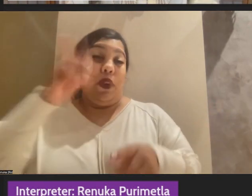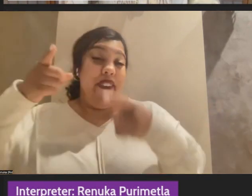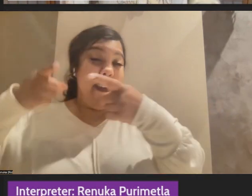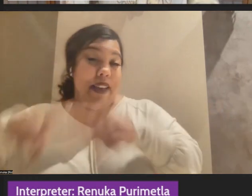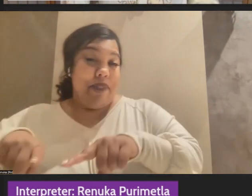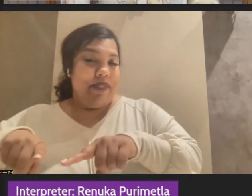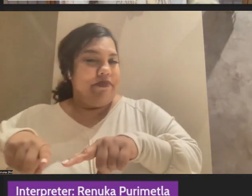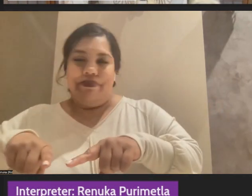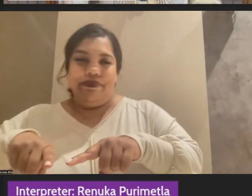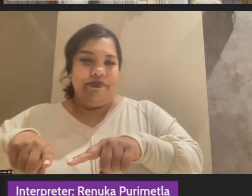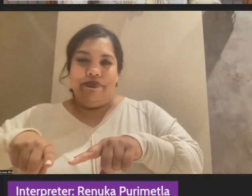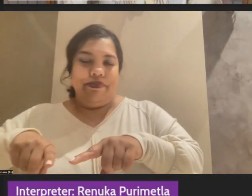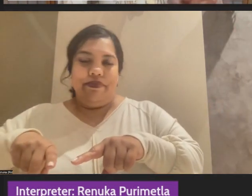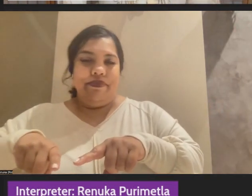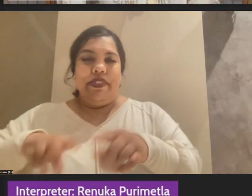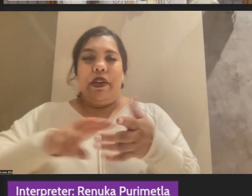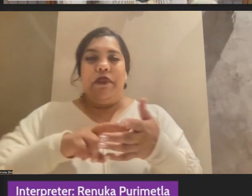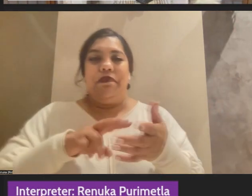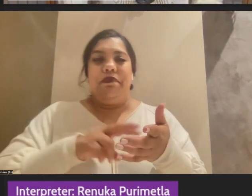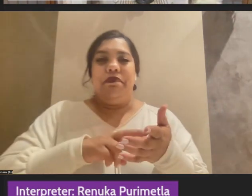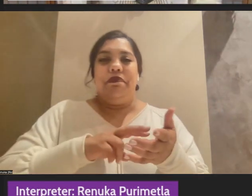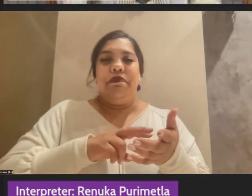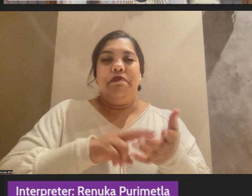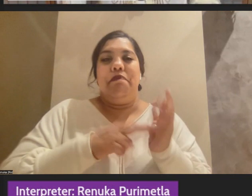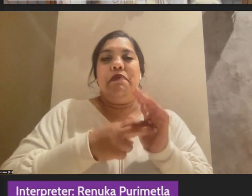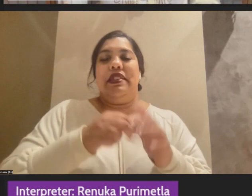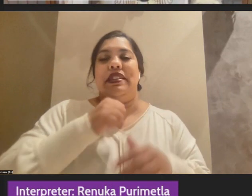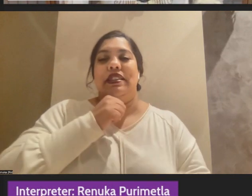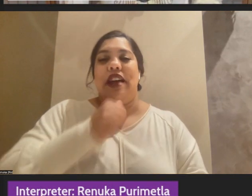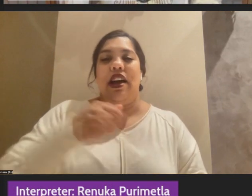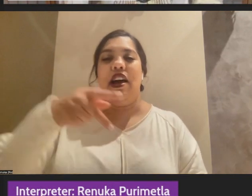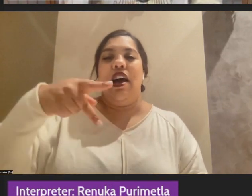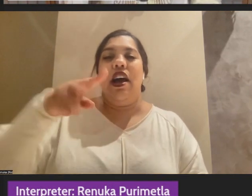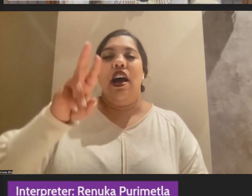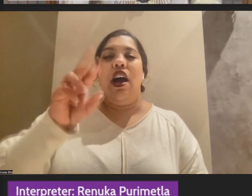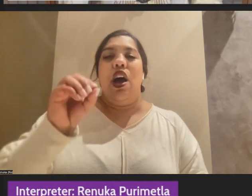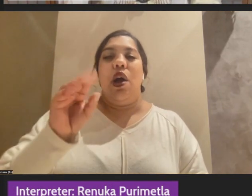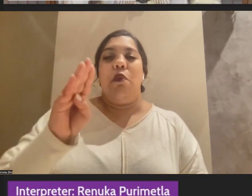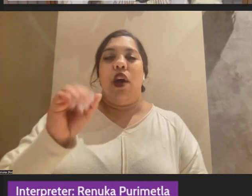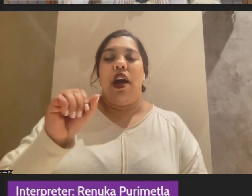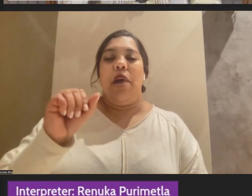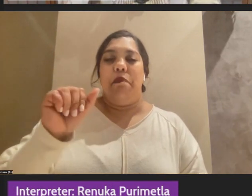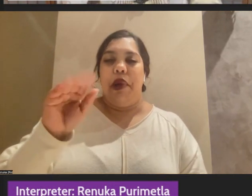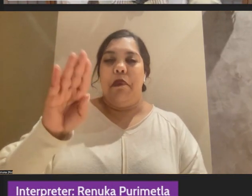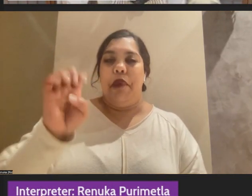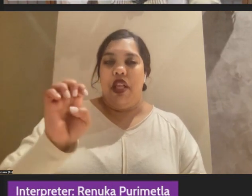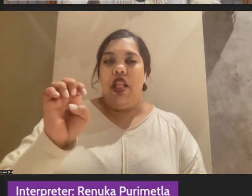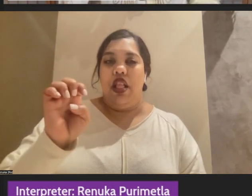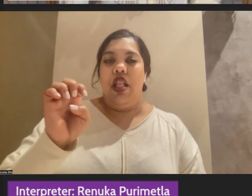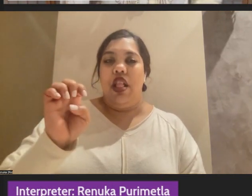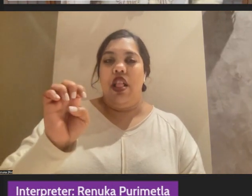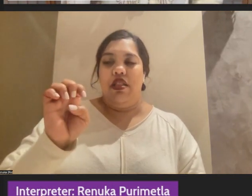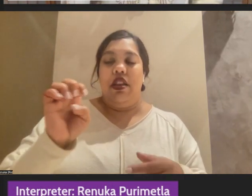which means it is not probable. Because if something is probable, it is highly likely that something will in fact